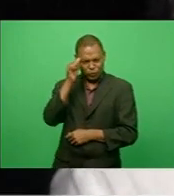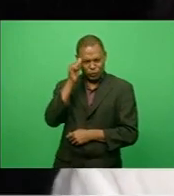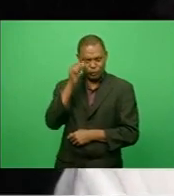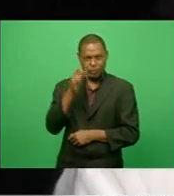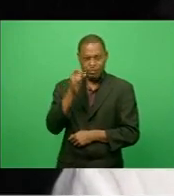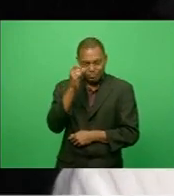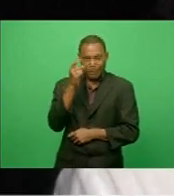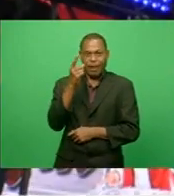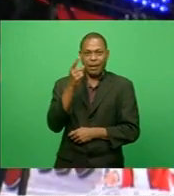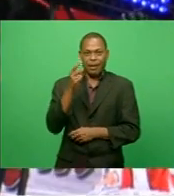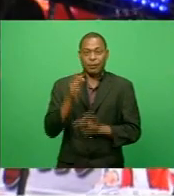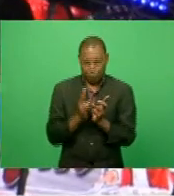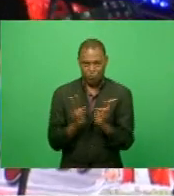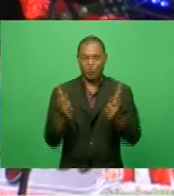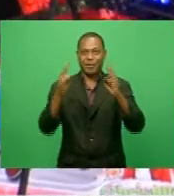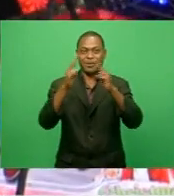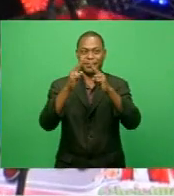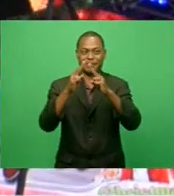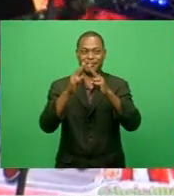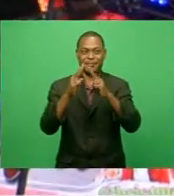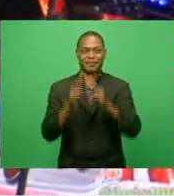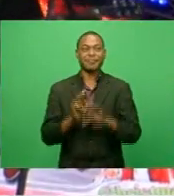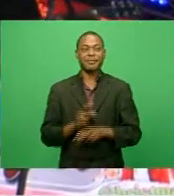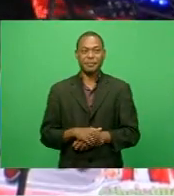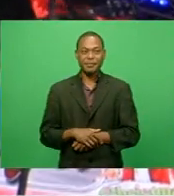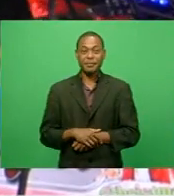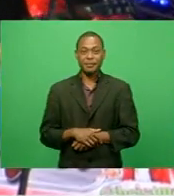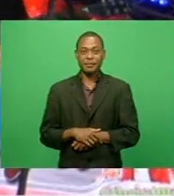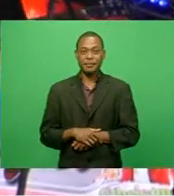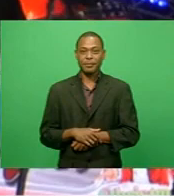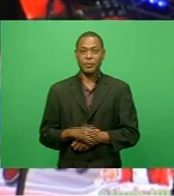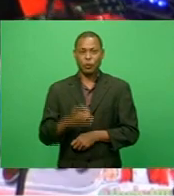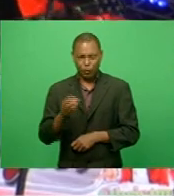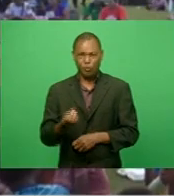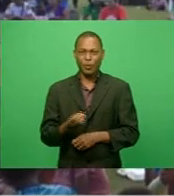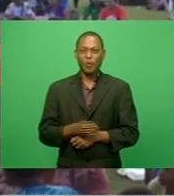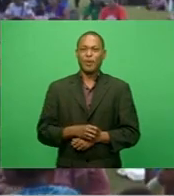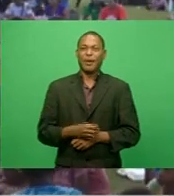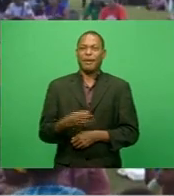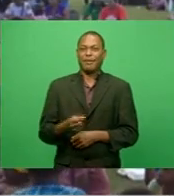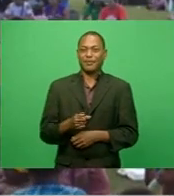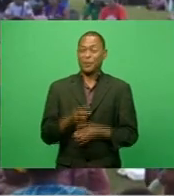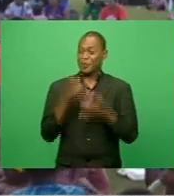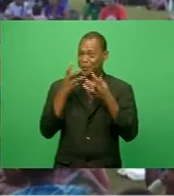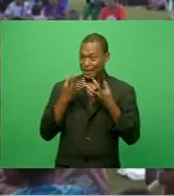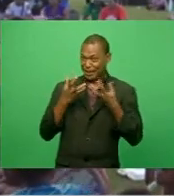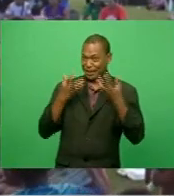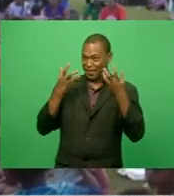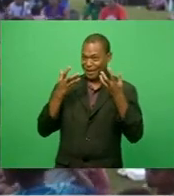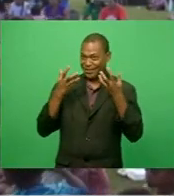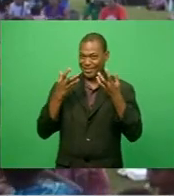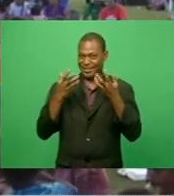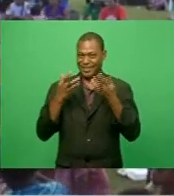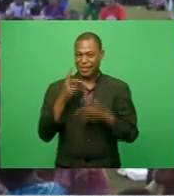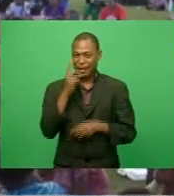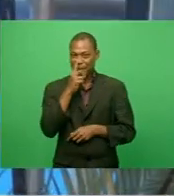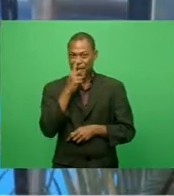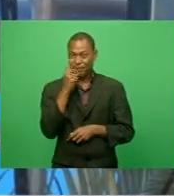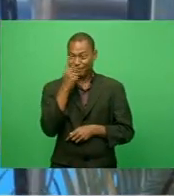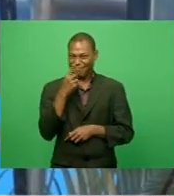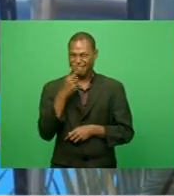about the UN than they ever did. FBC also held a concert in the hope of putting a smile on the people of Nadi who have